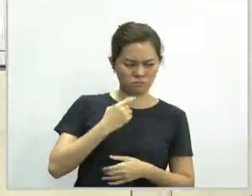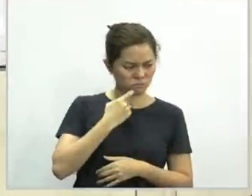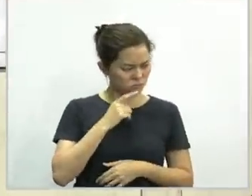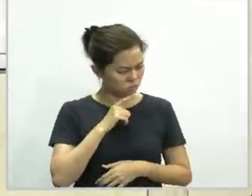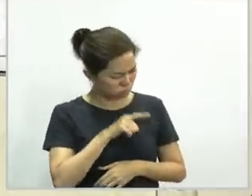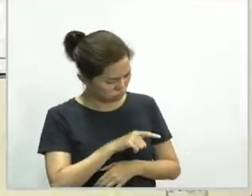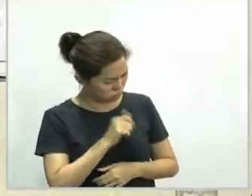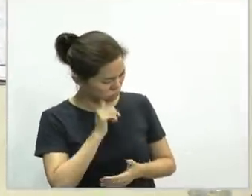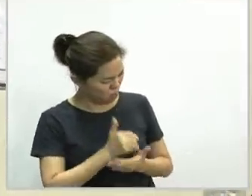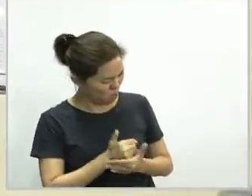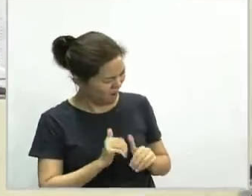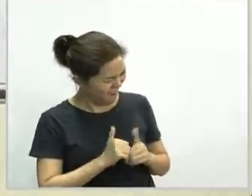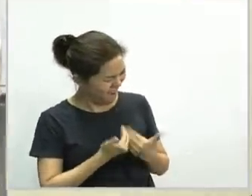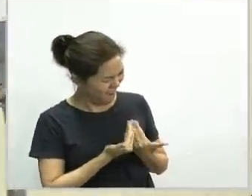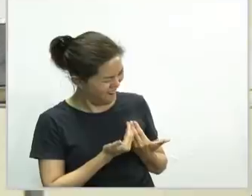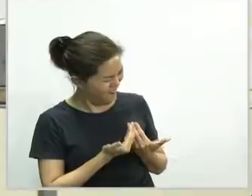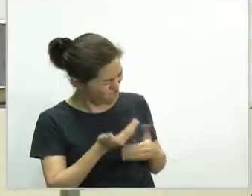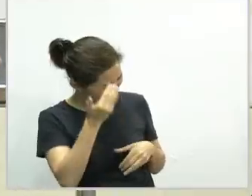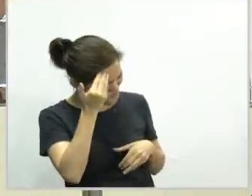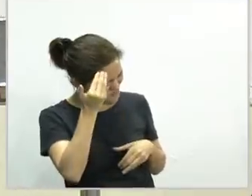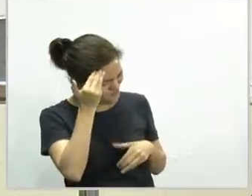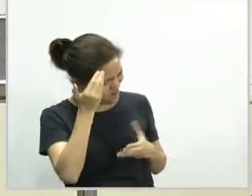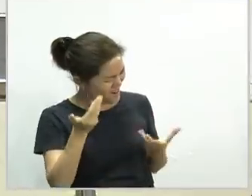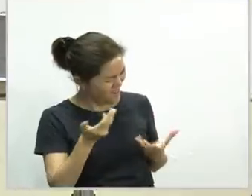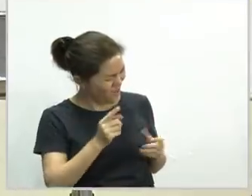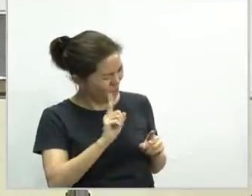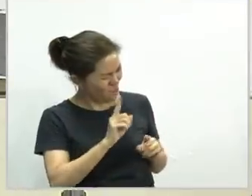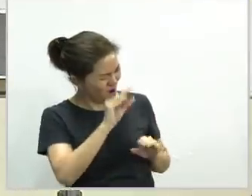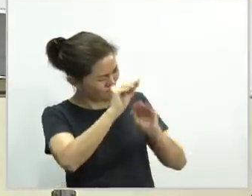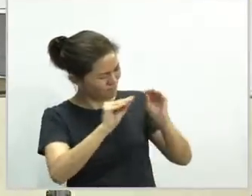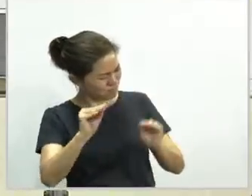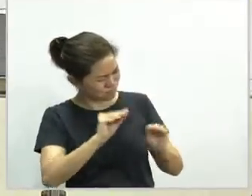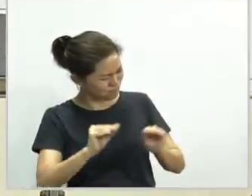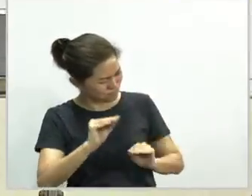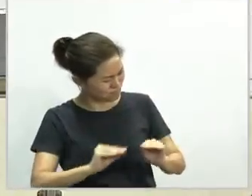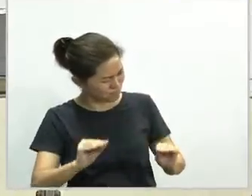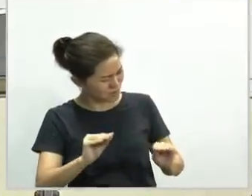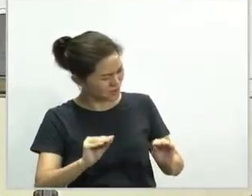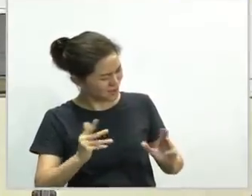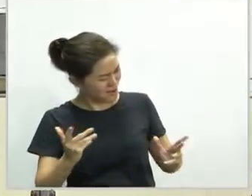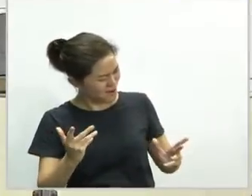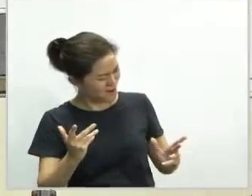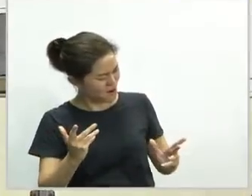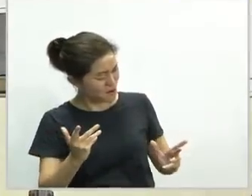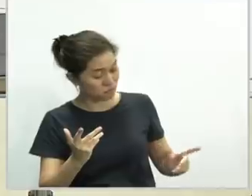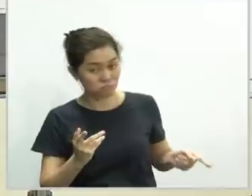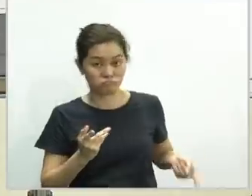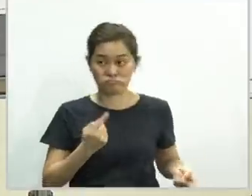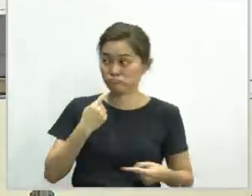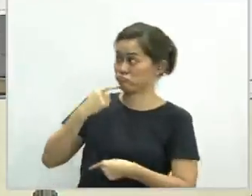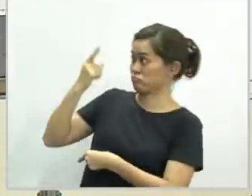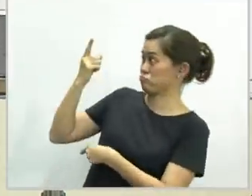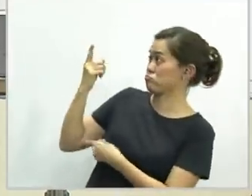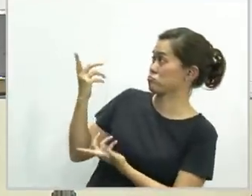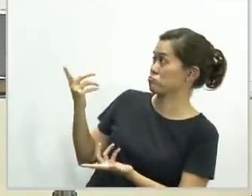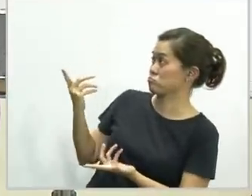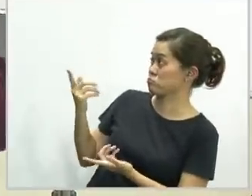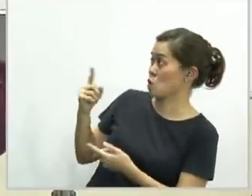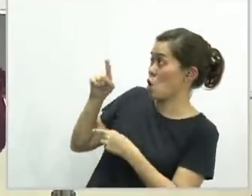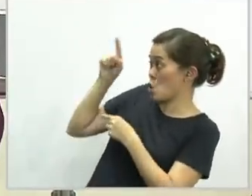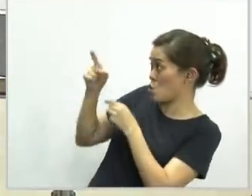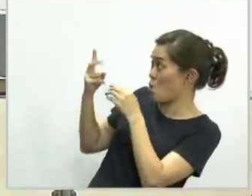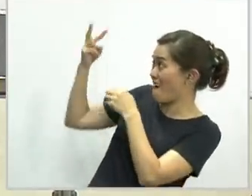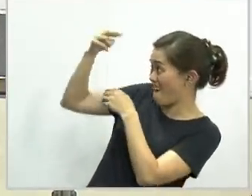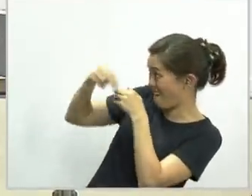daughter, "How did you know where to put all the squares?" She said, "When you